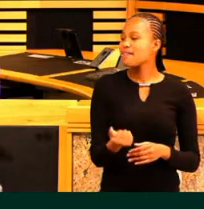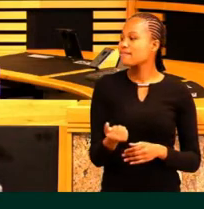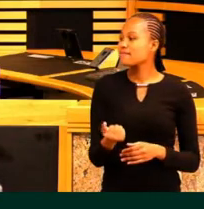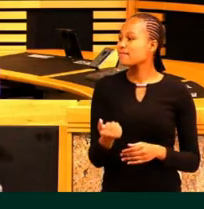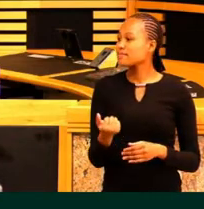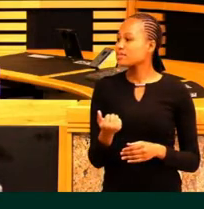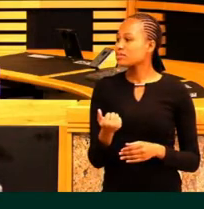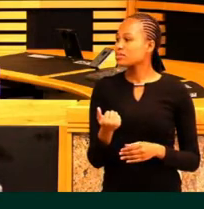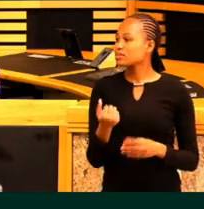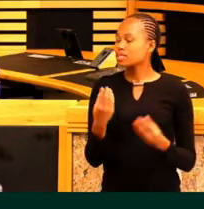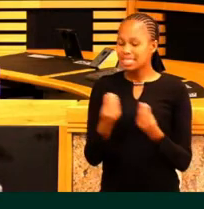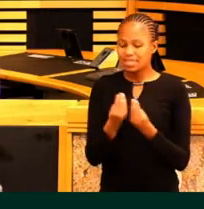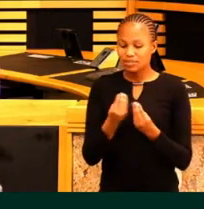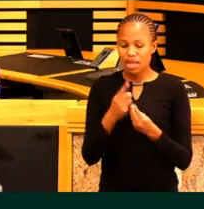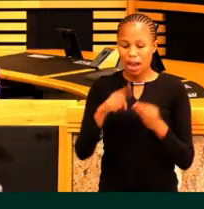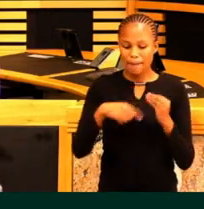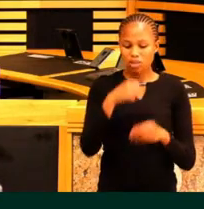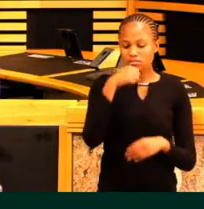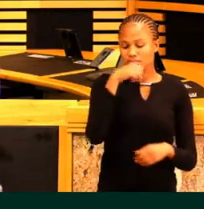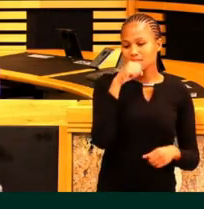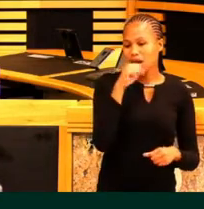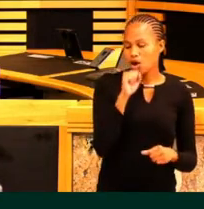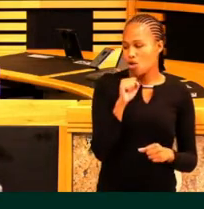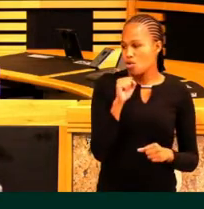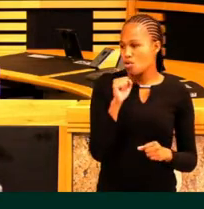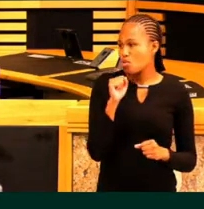cannabis which is